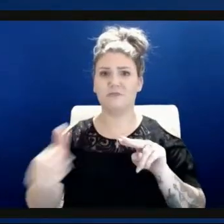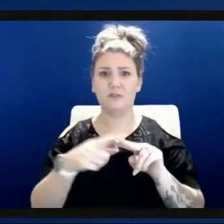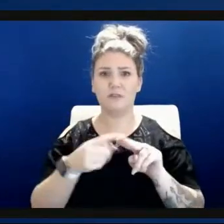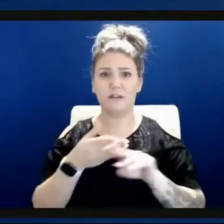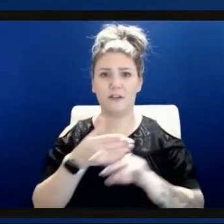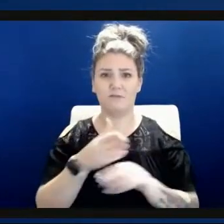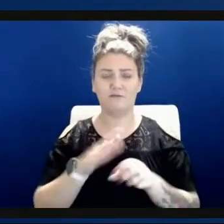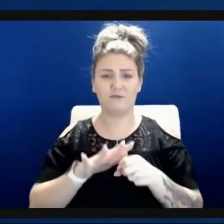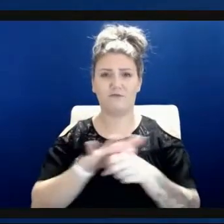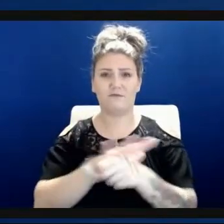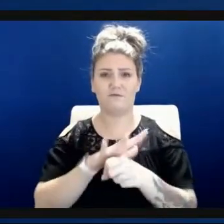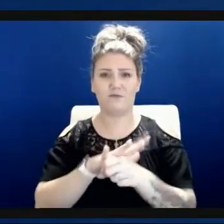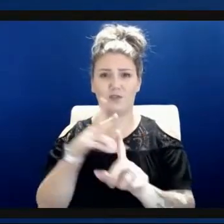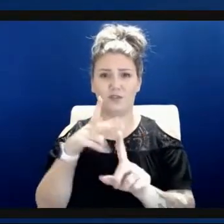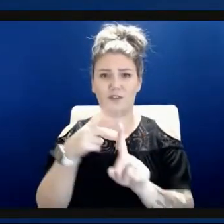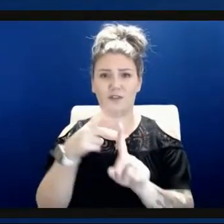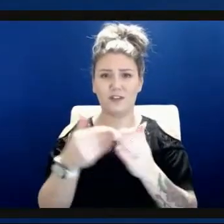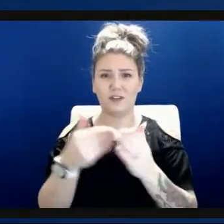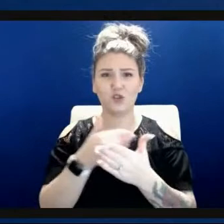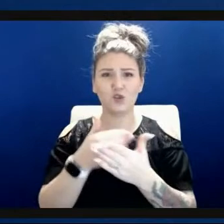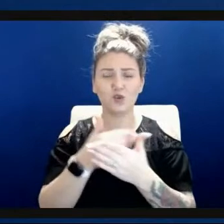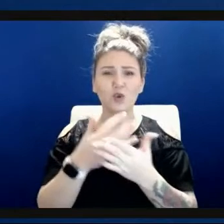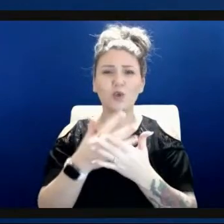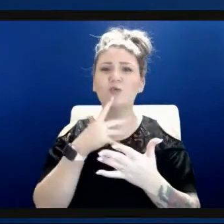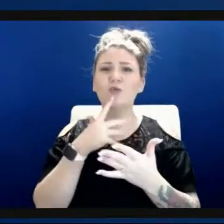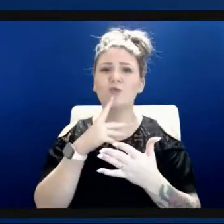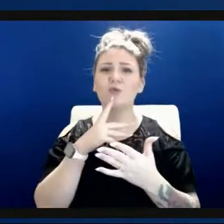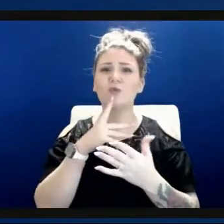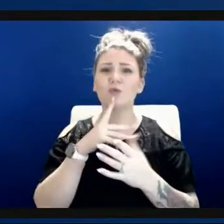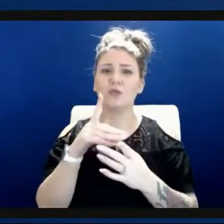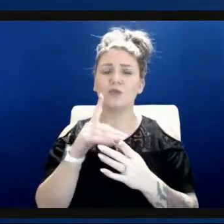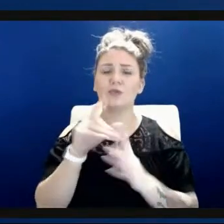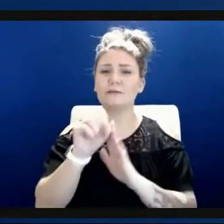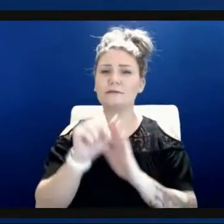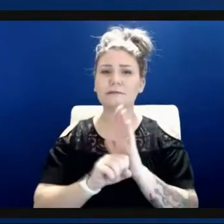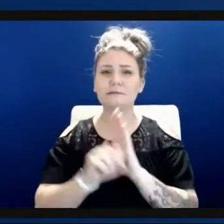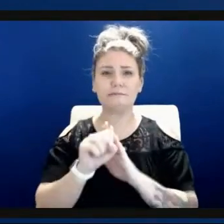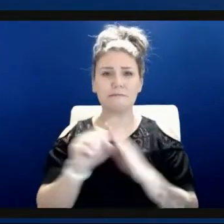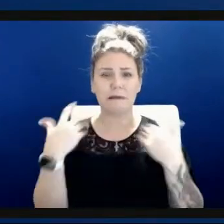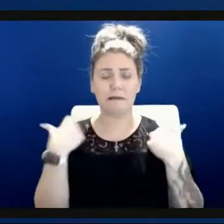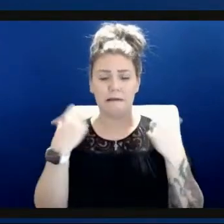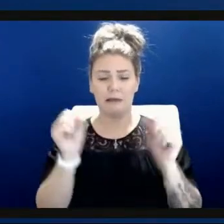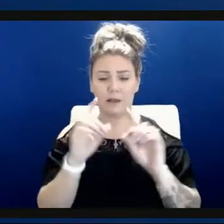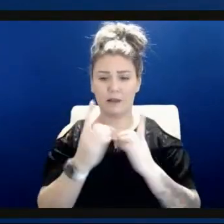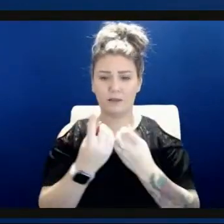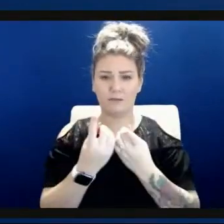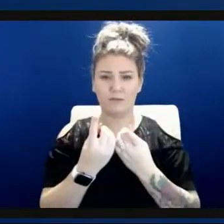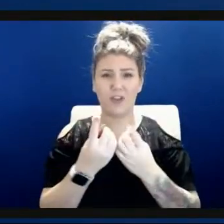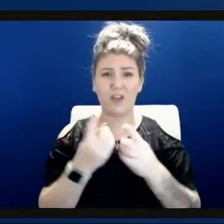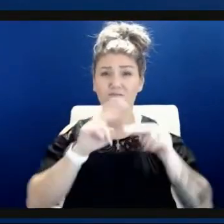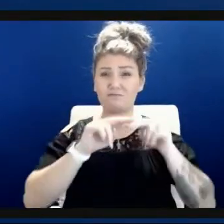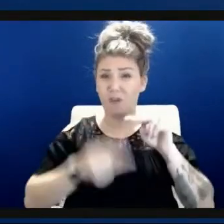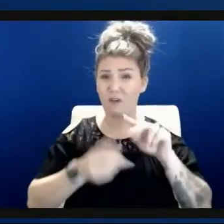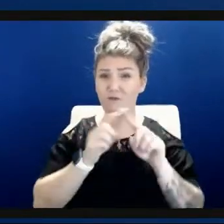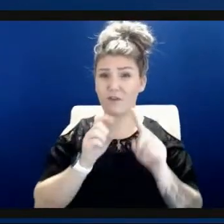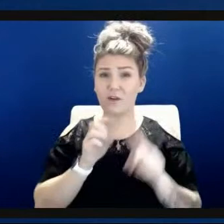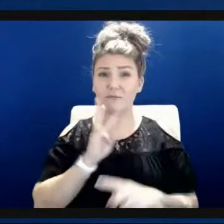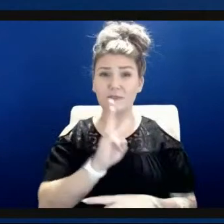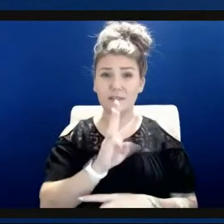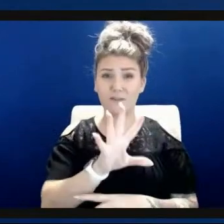according to new data from the New York State Department of Health, showing that the vaccine's effectiveness fell from 65% to